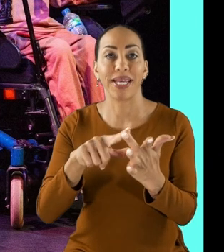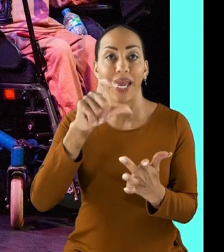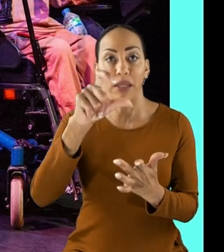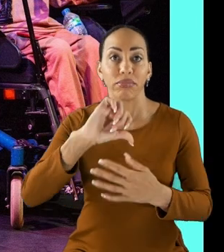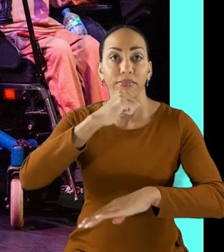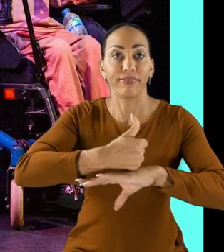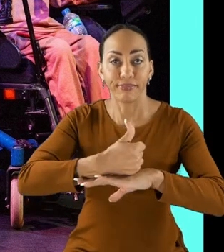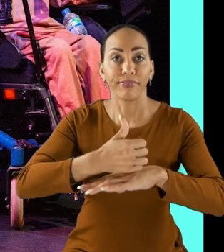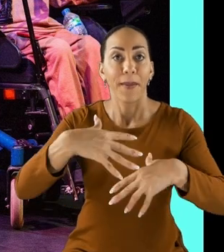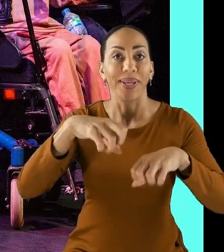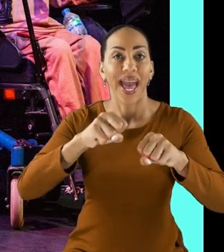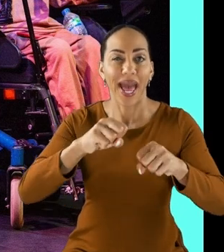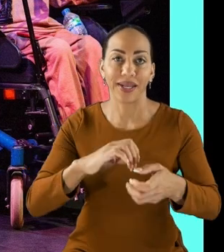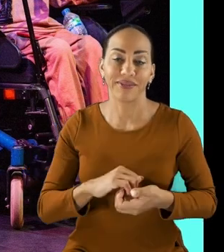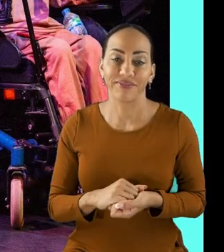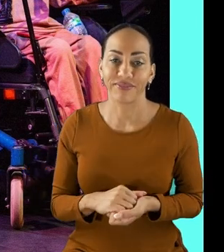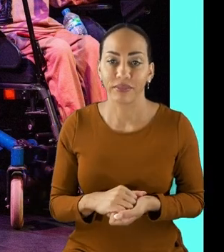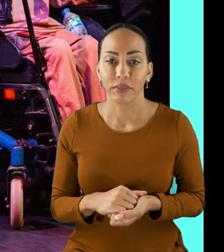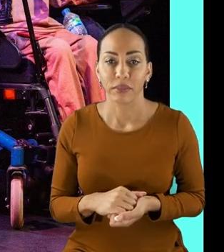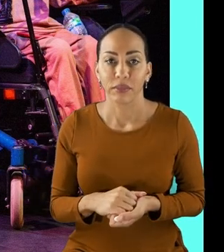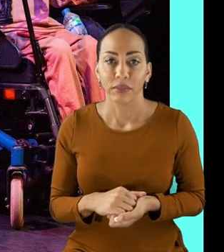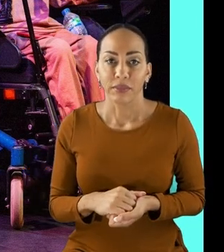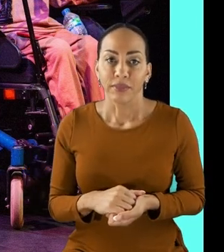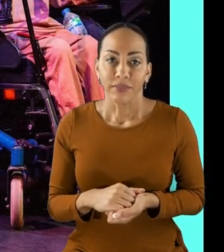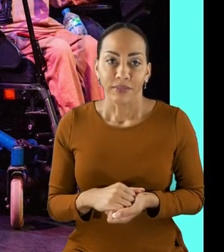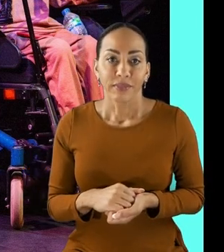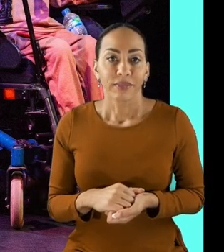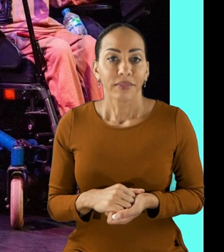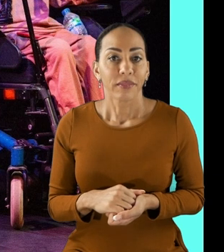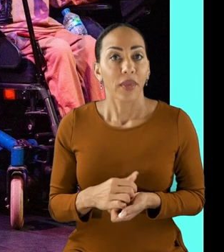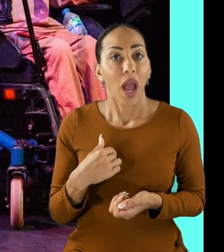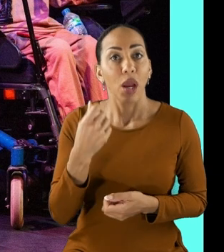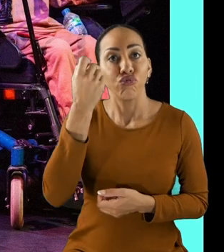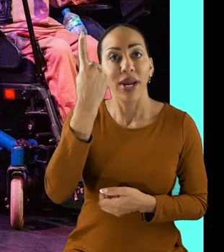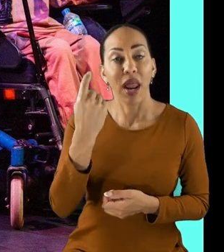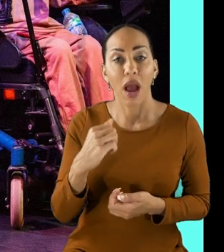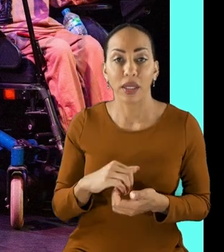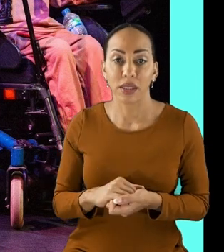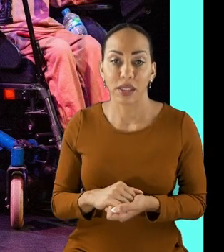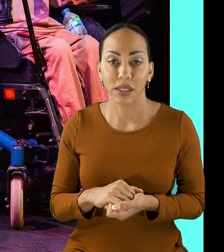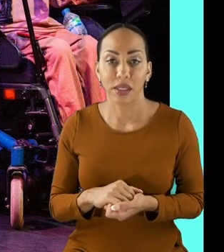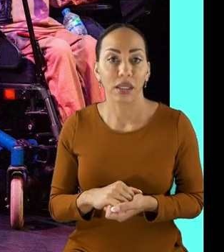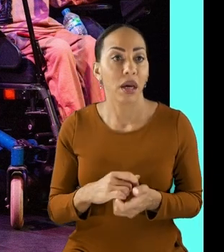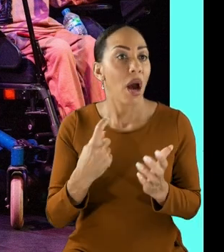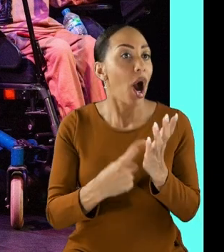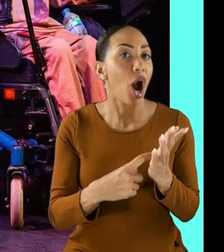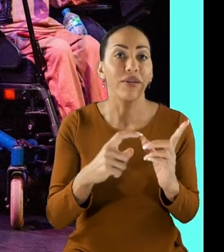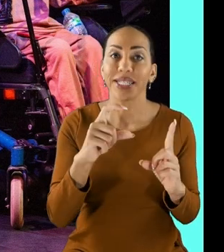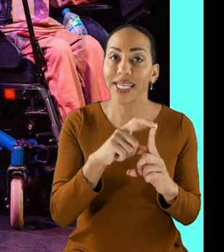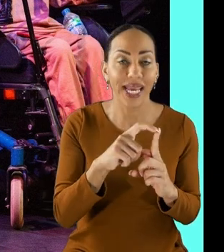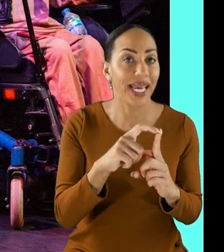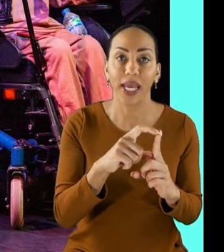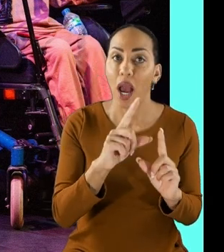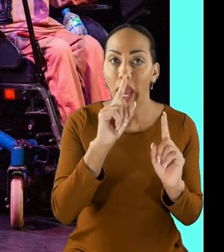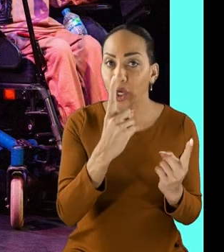there because I realised that I couldn't have done the R&D and development in many other theatres just because of the